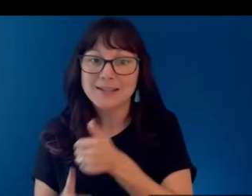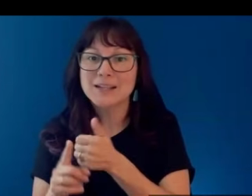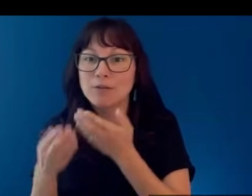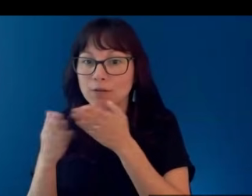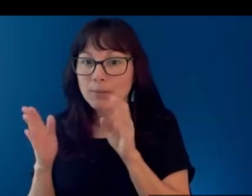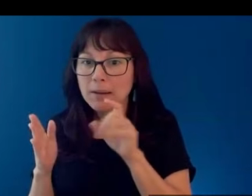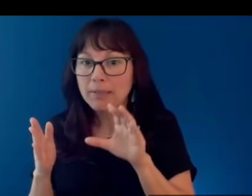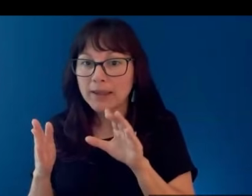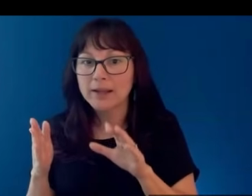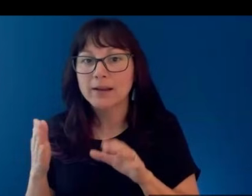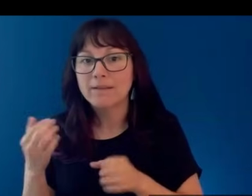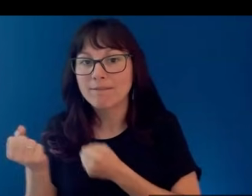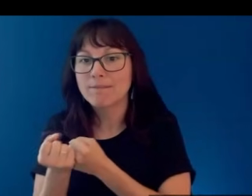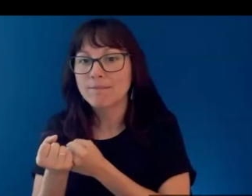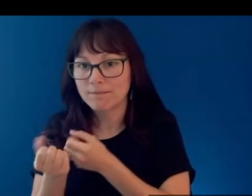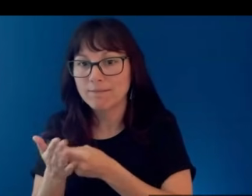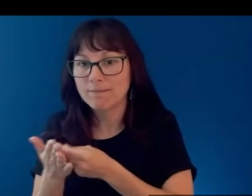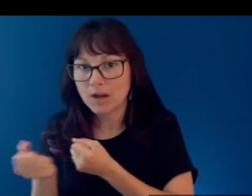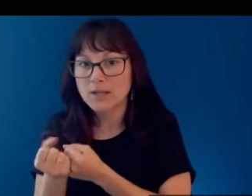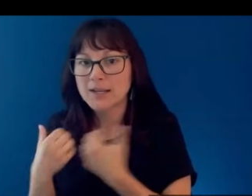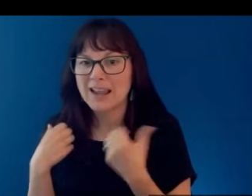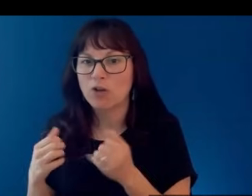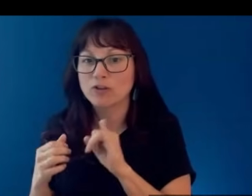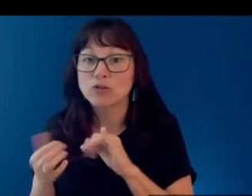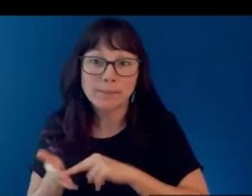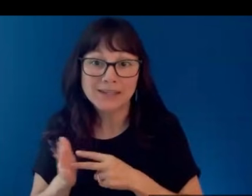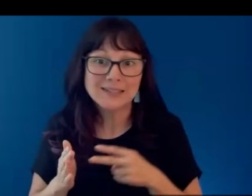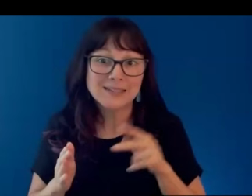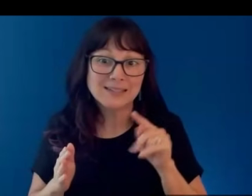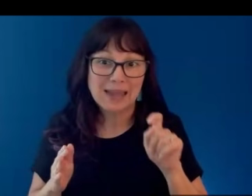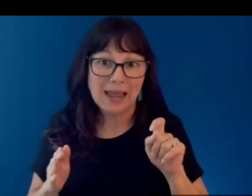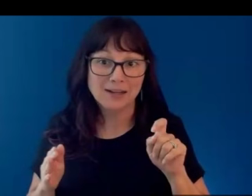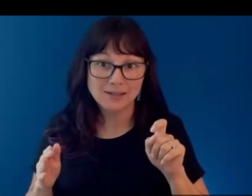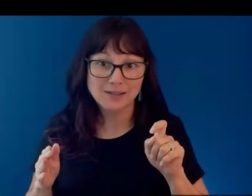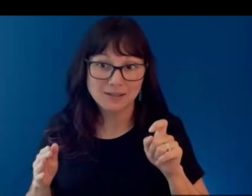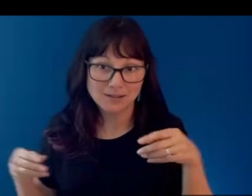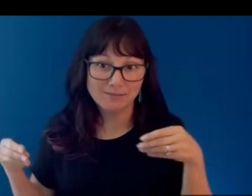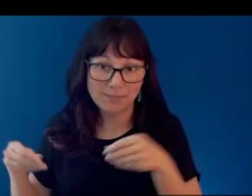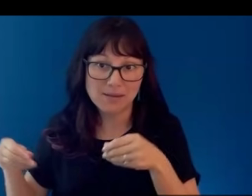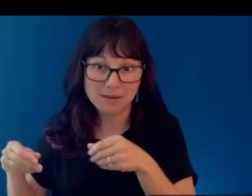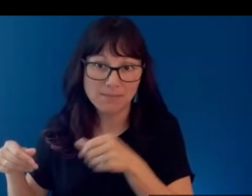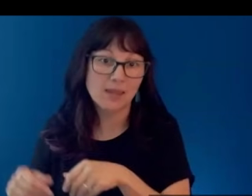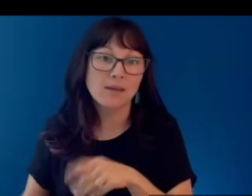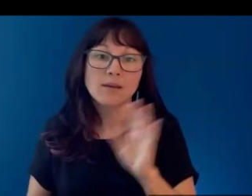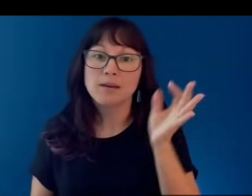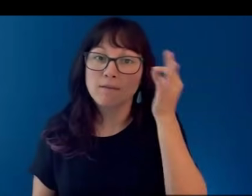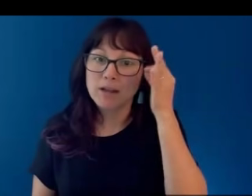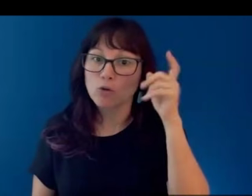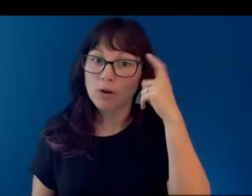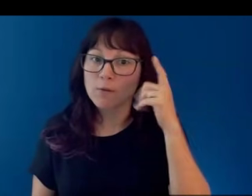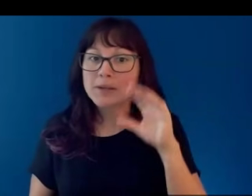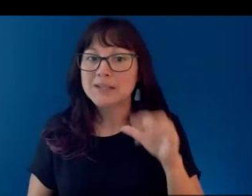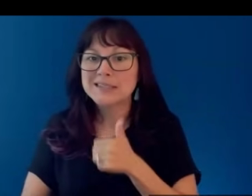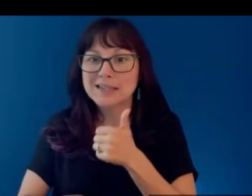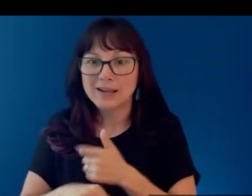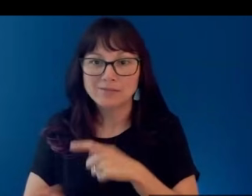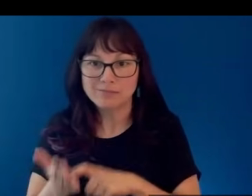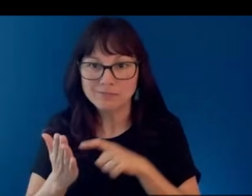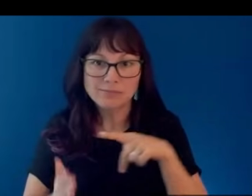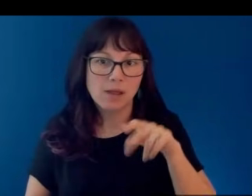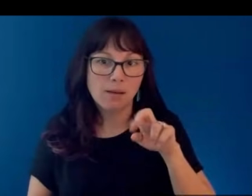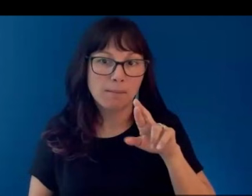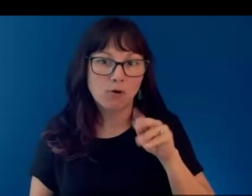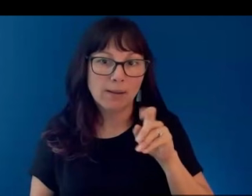funded health insurance. That means it's paid for through taxes. And federal governments set the parameters for